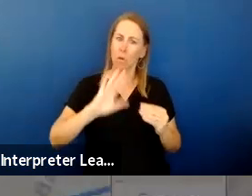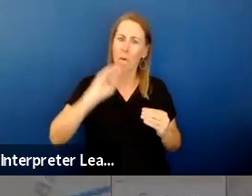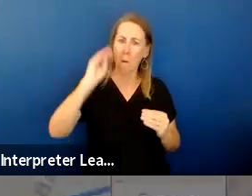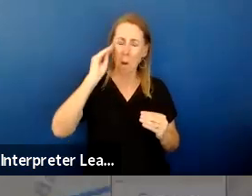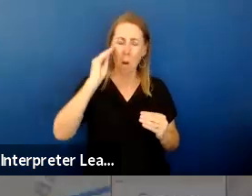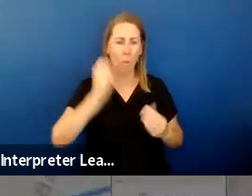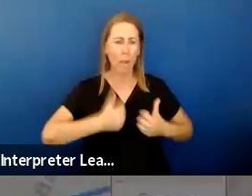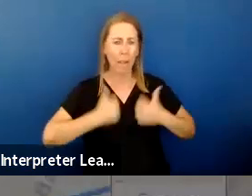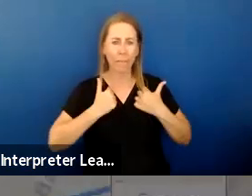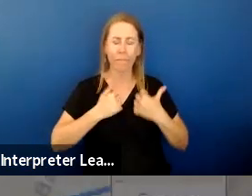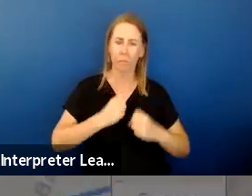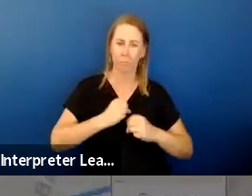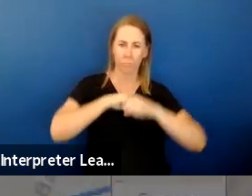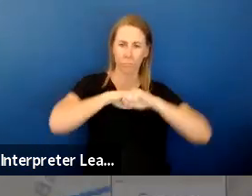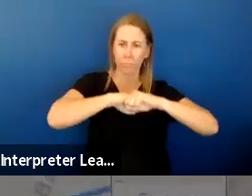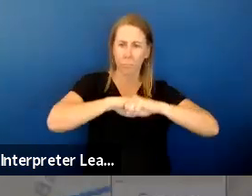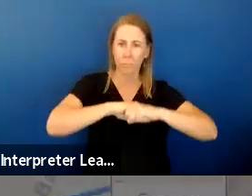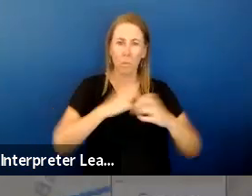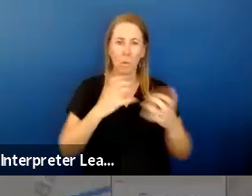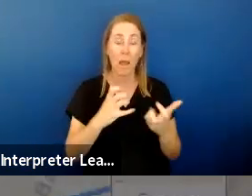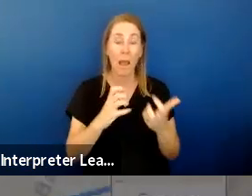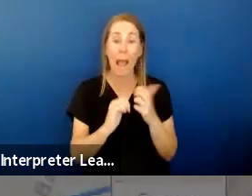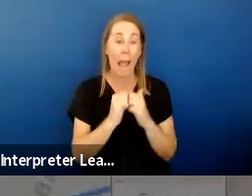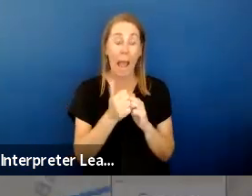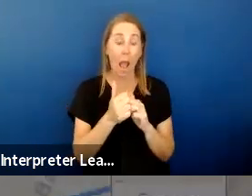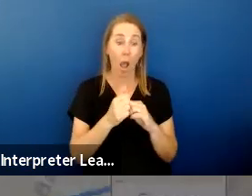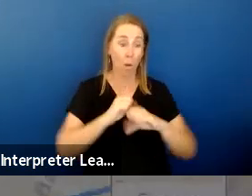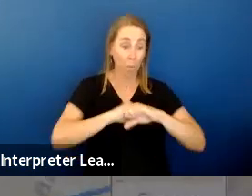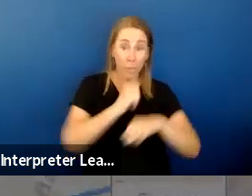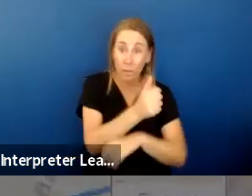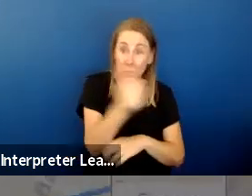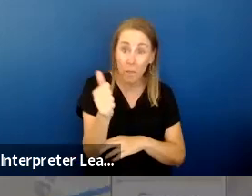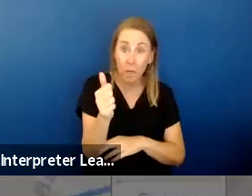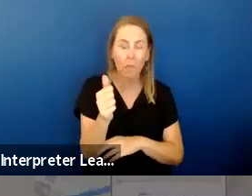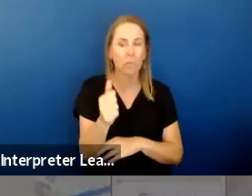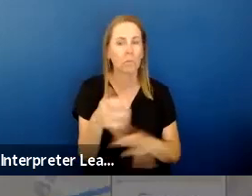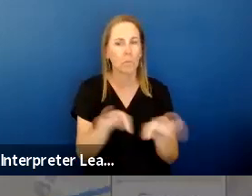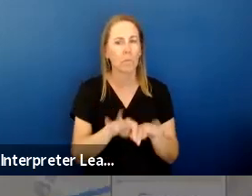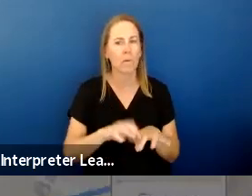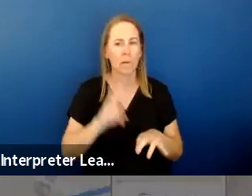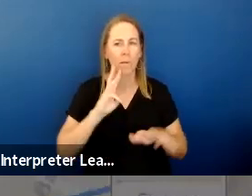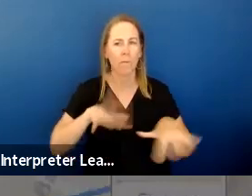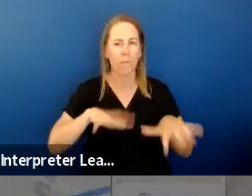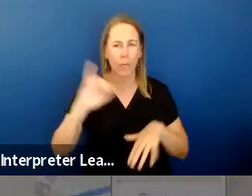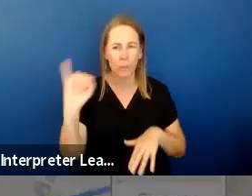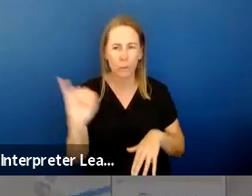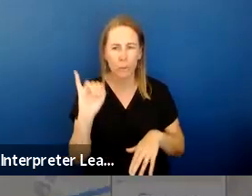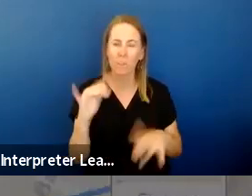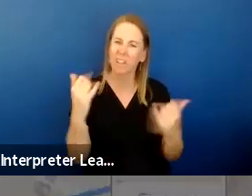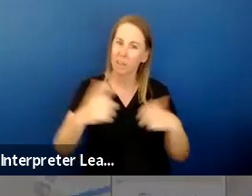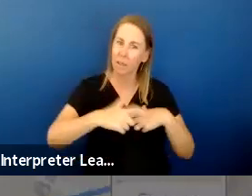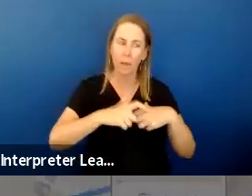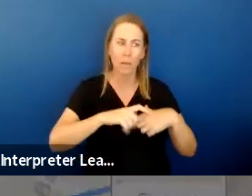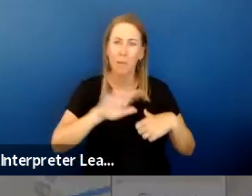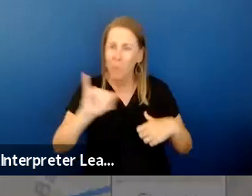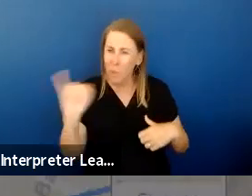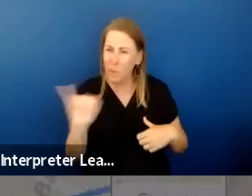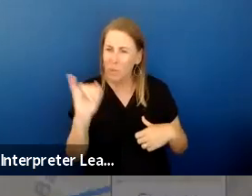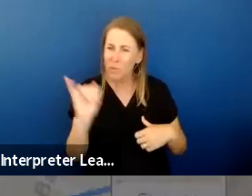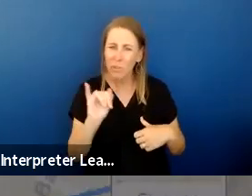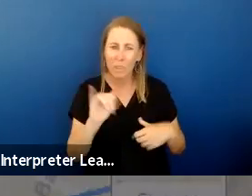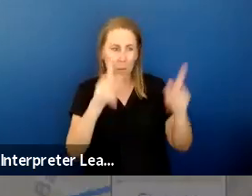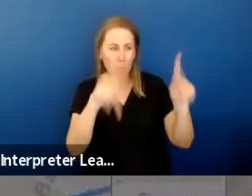event, physically and financially, is to have flood insurance. The time is now to contact your insurance agents if